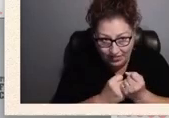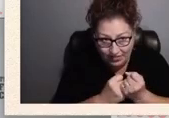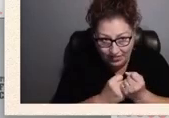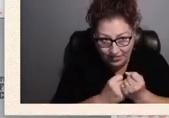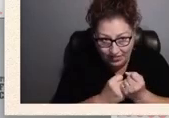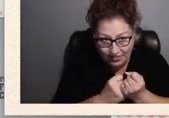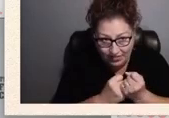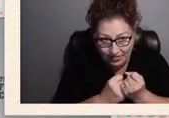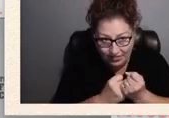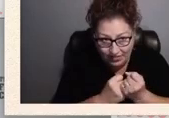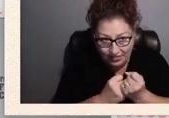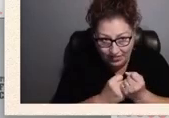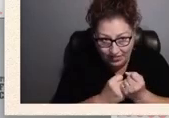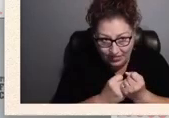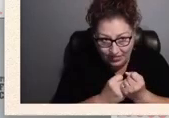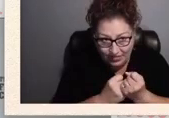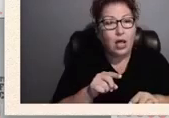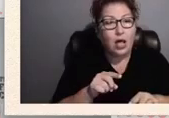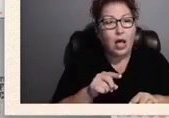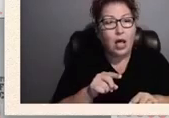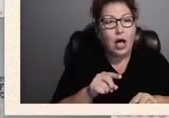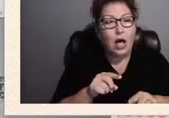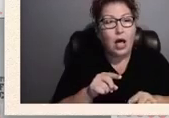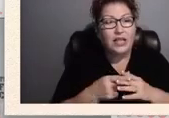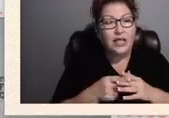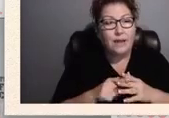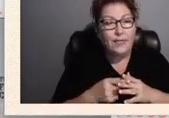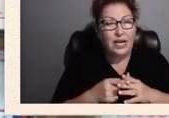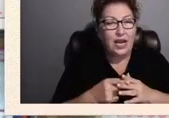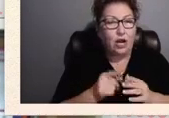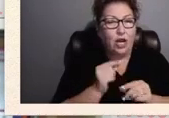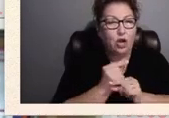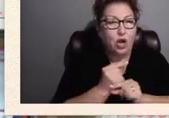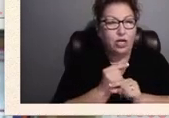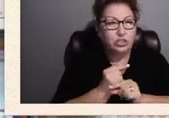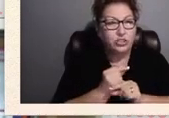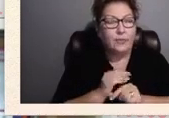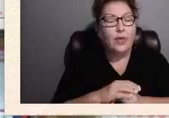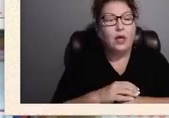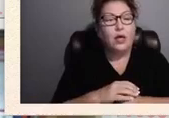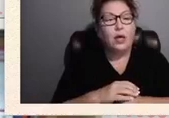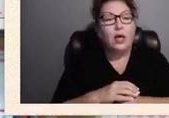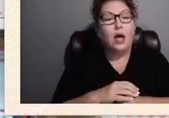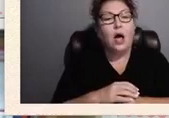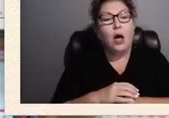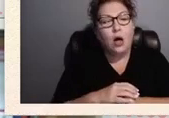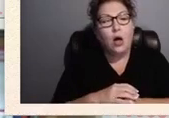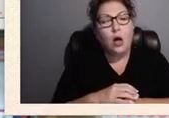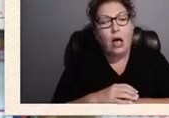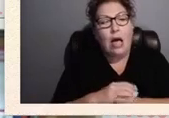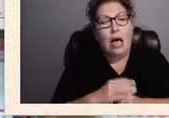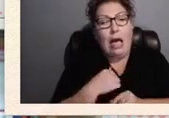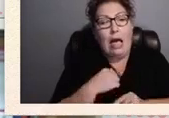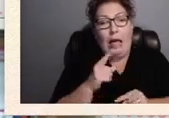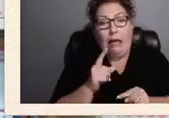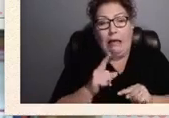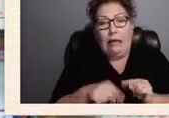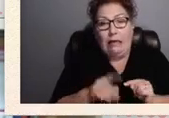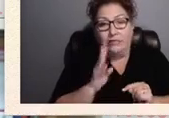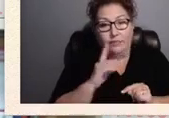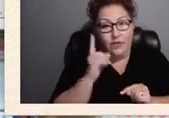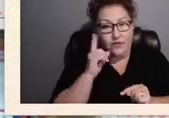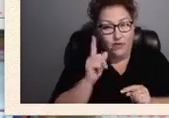plenary guardianship instead? It depends. I can't speak on behalf of a judge, and